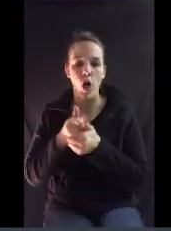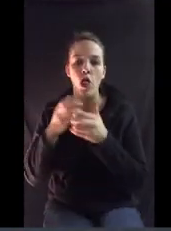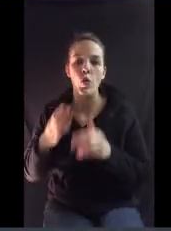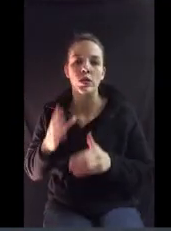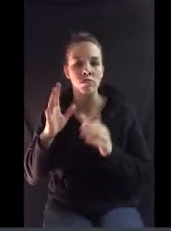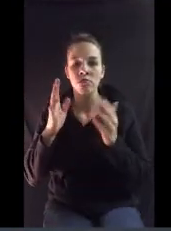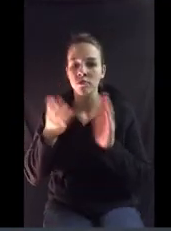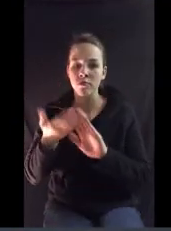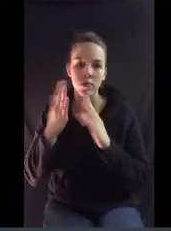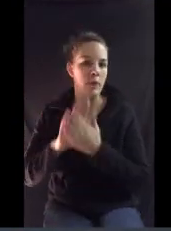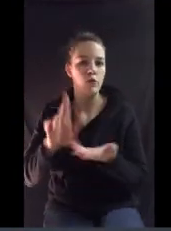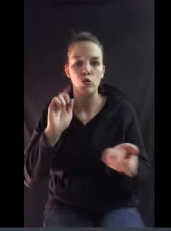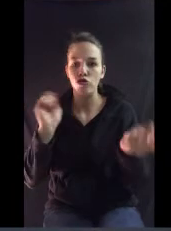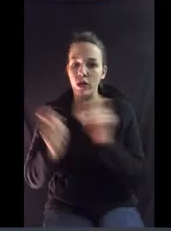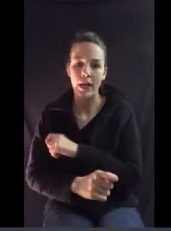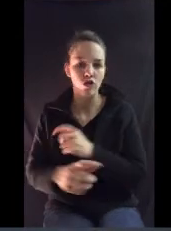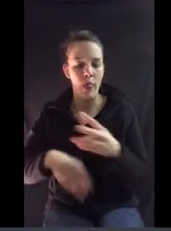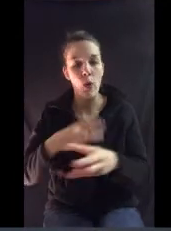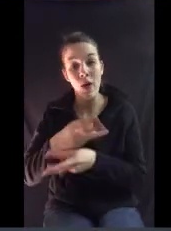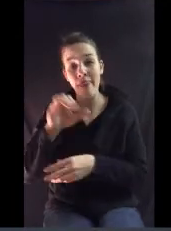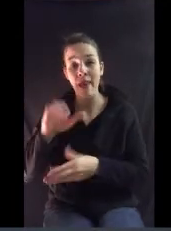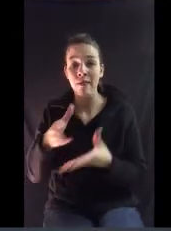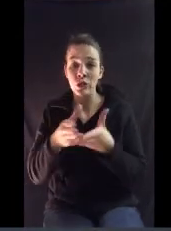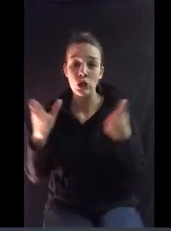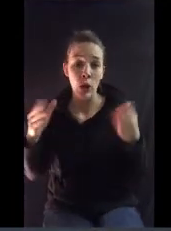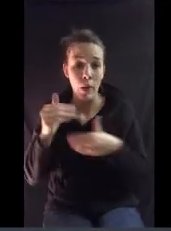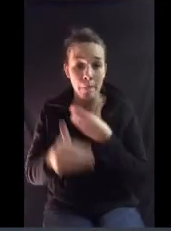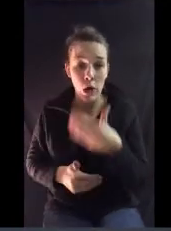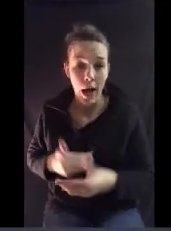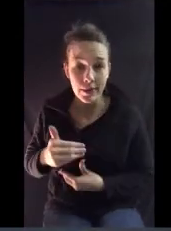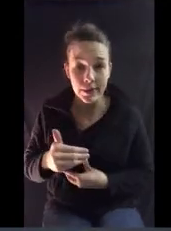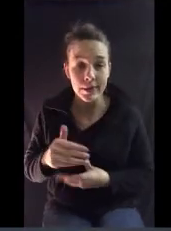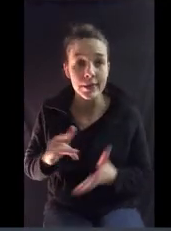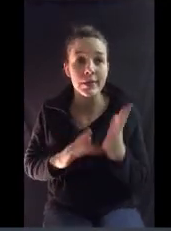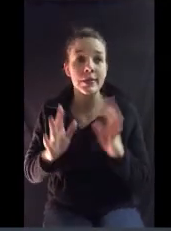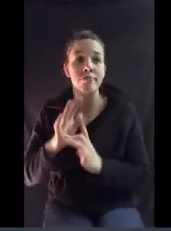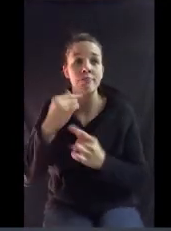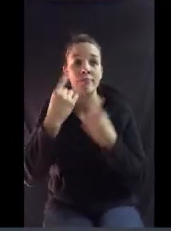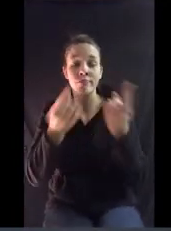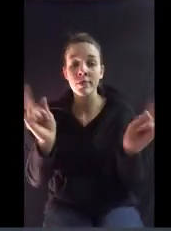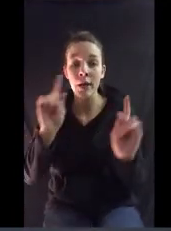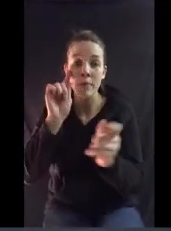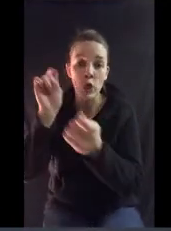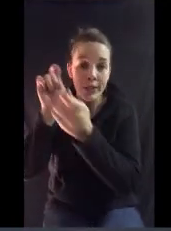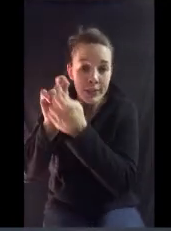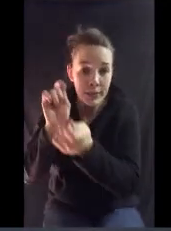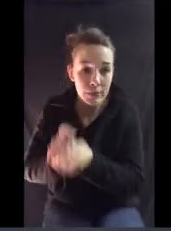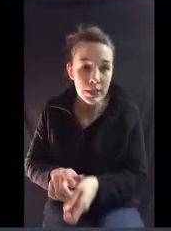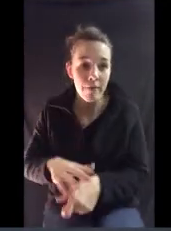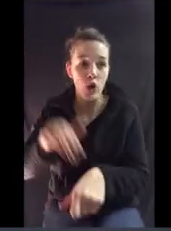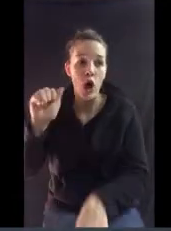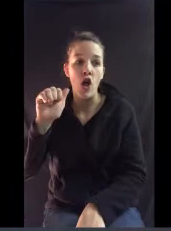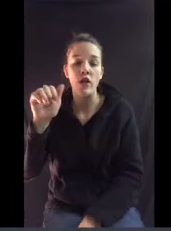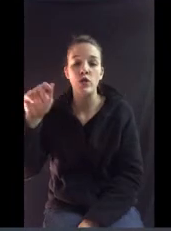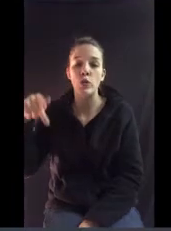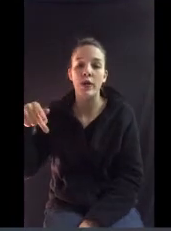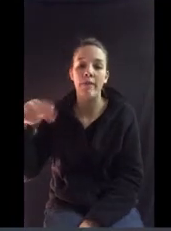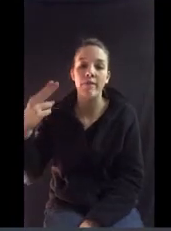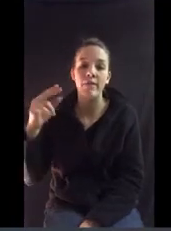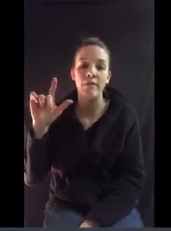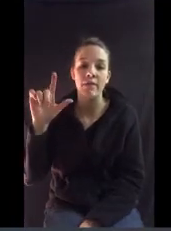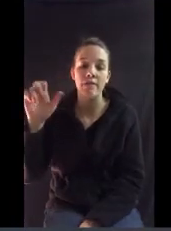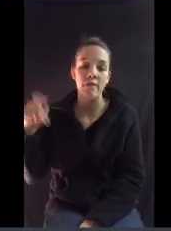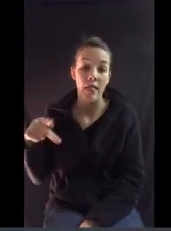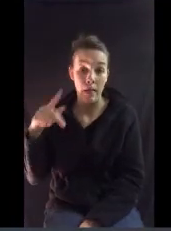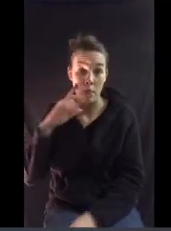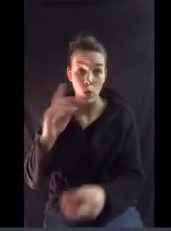followers that would eventually come to change the world. And in that general process, Jesus issues a very specific call